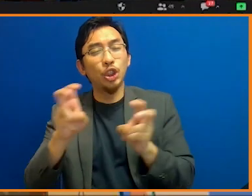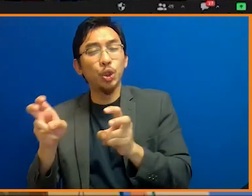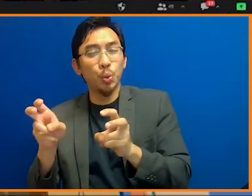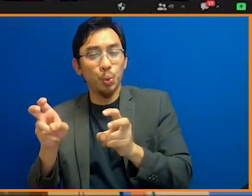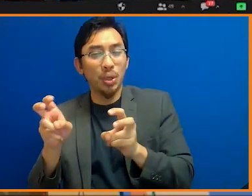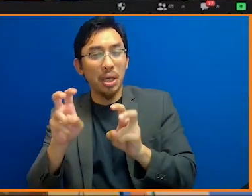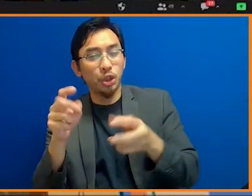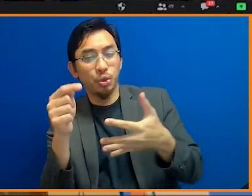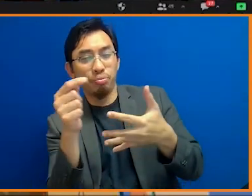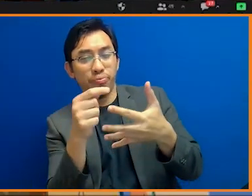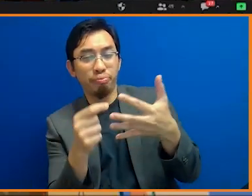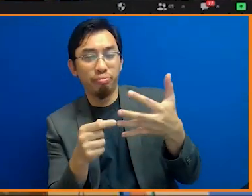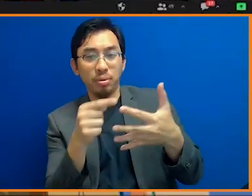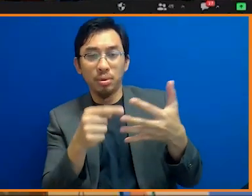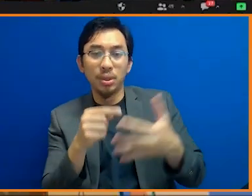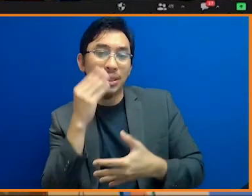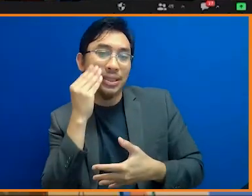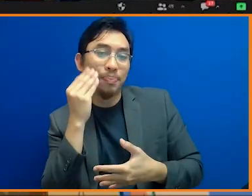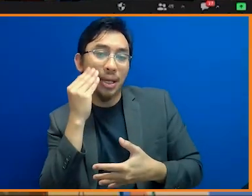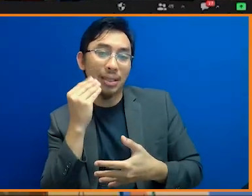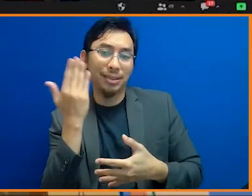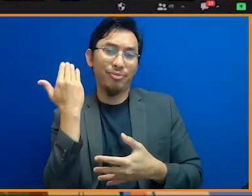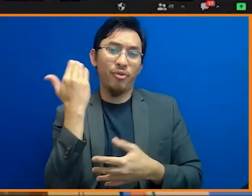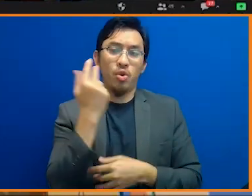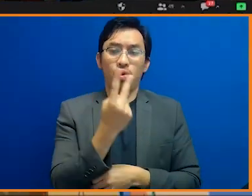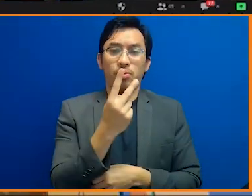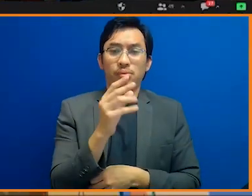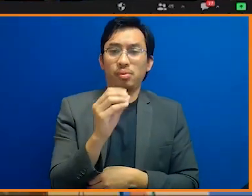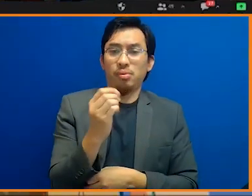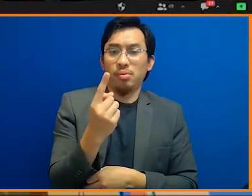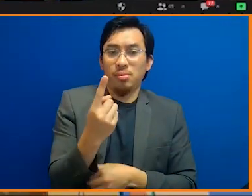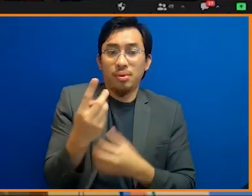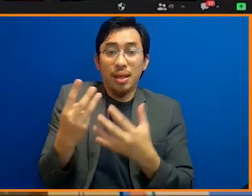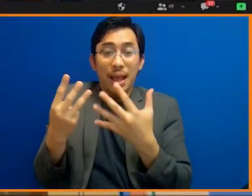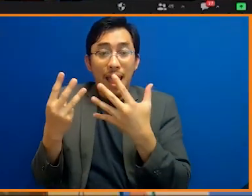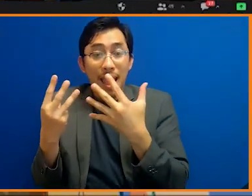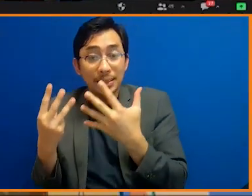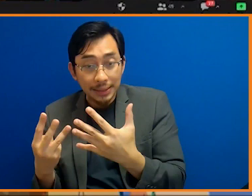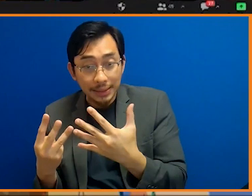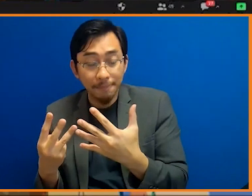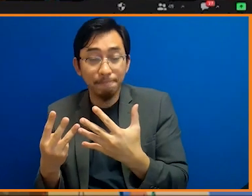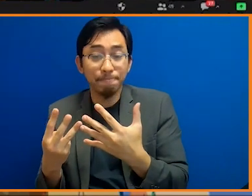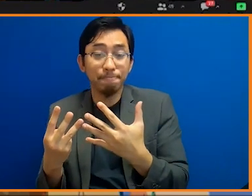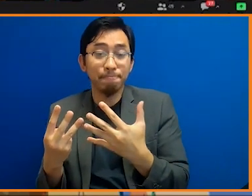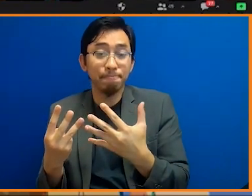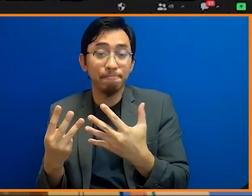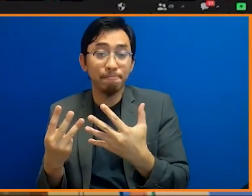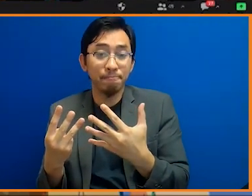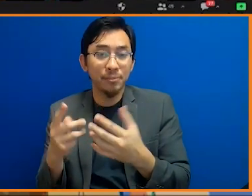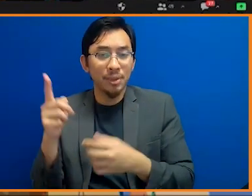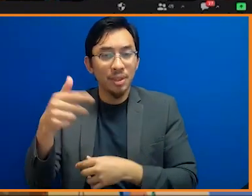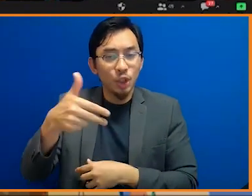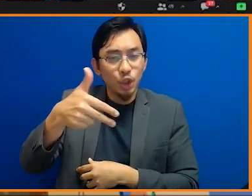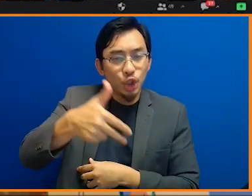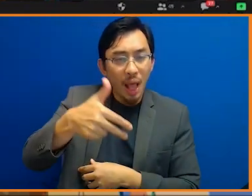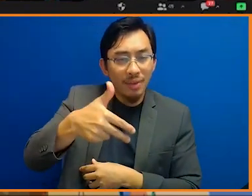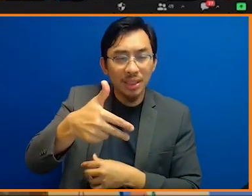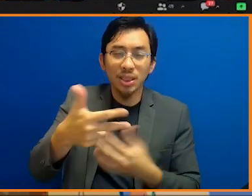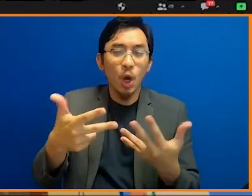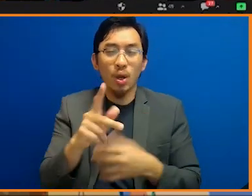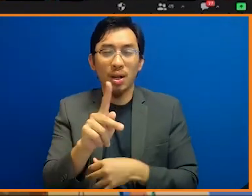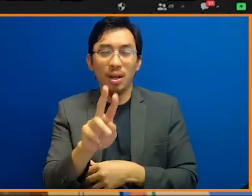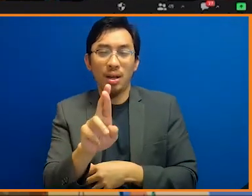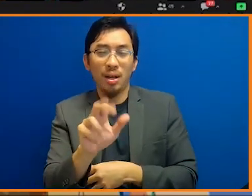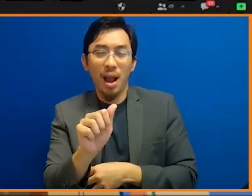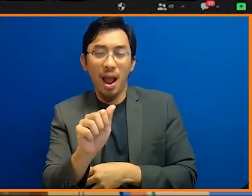there are some issue like what we have experienced from 2000 in 2018,